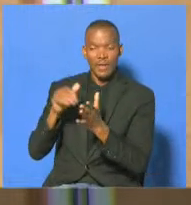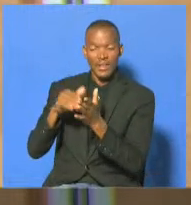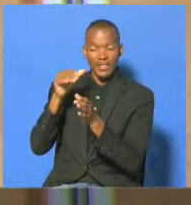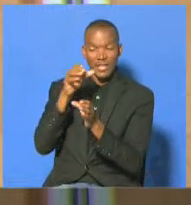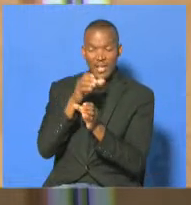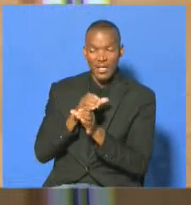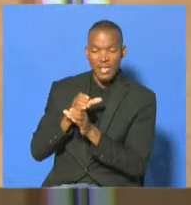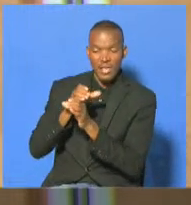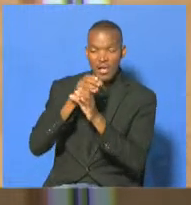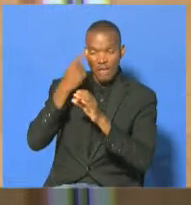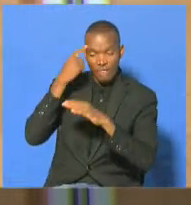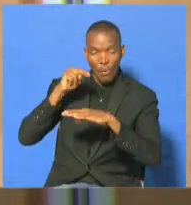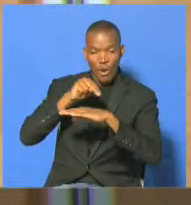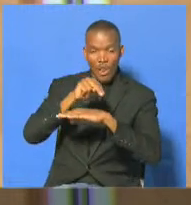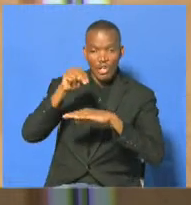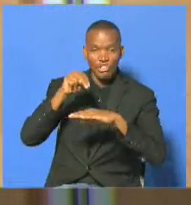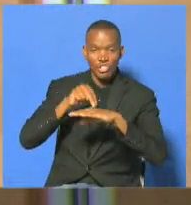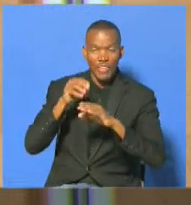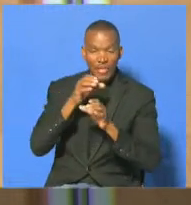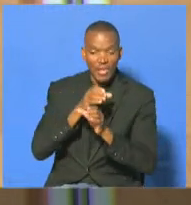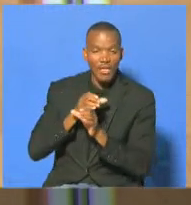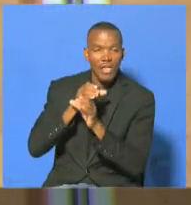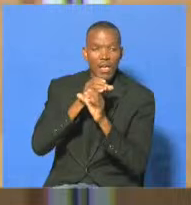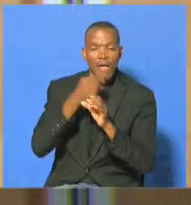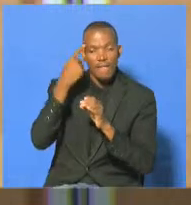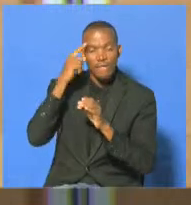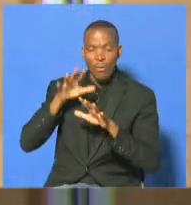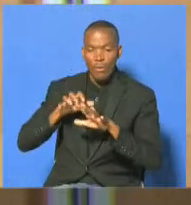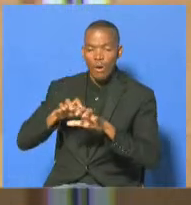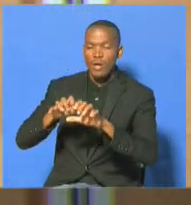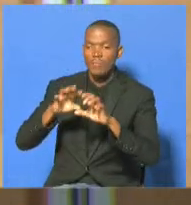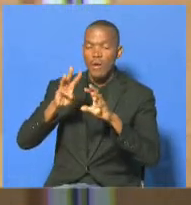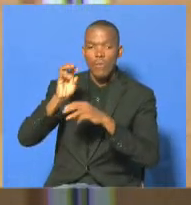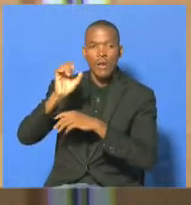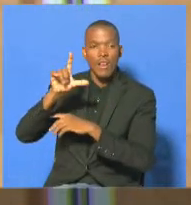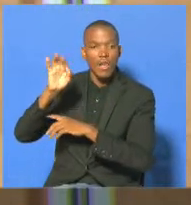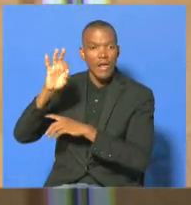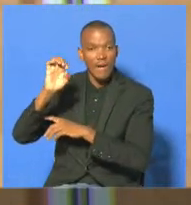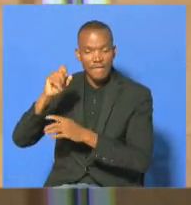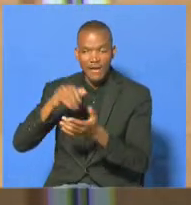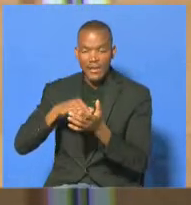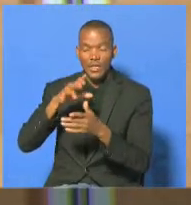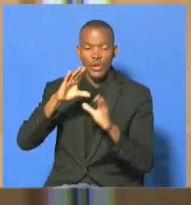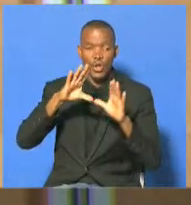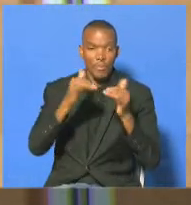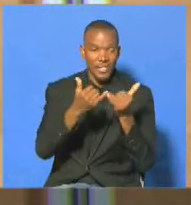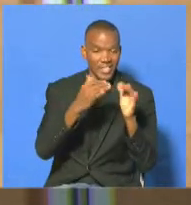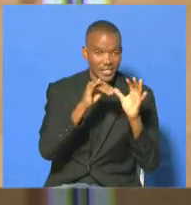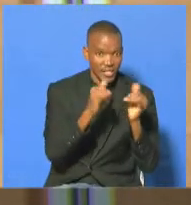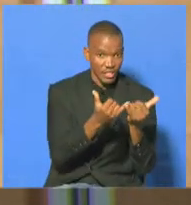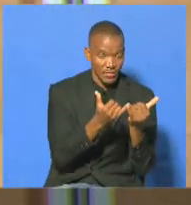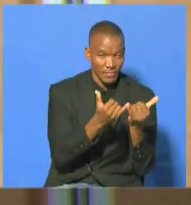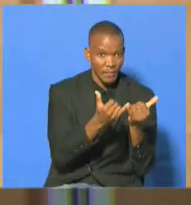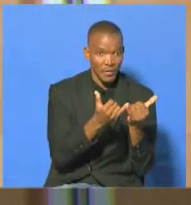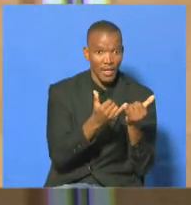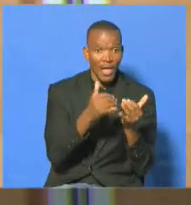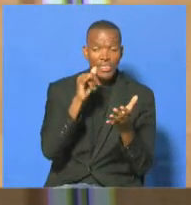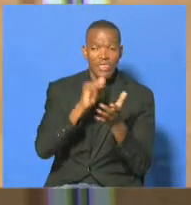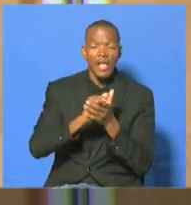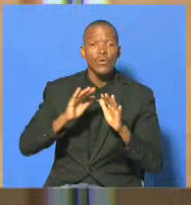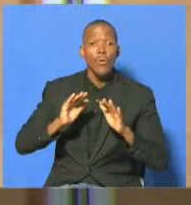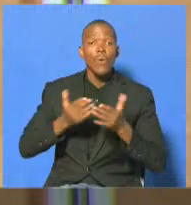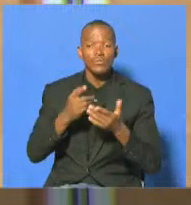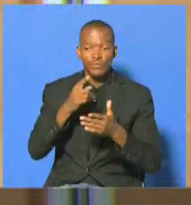We care about nature. We care about wildlife. We care about rural communities. That's our